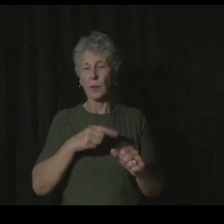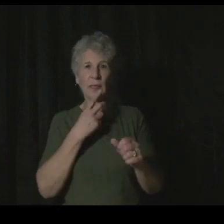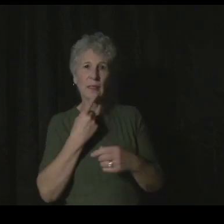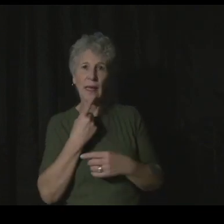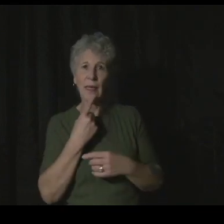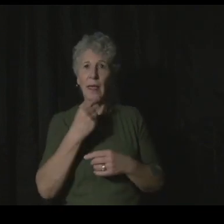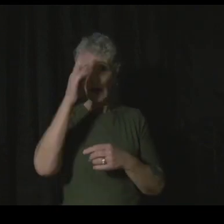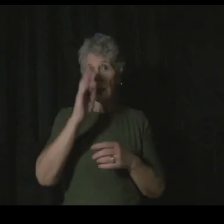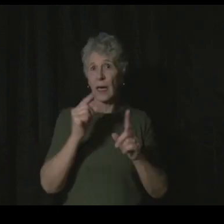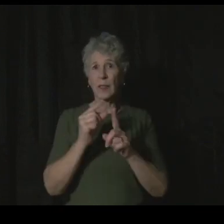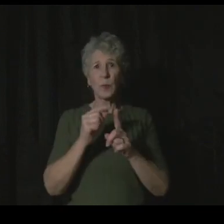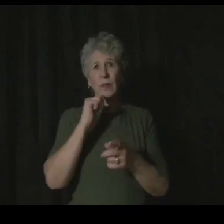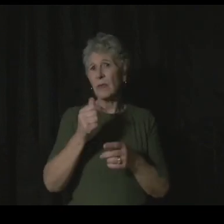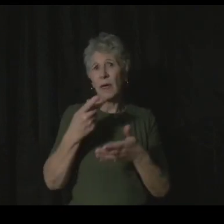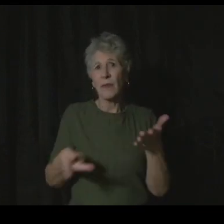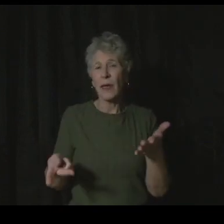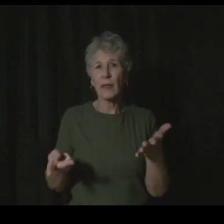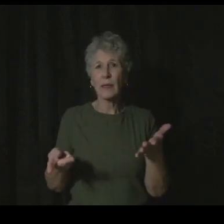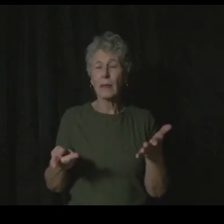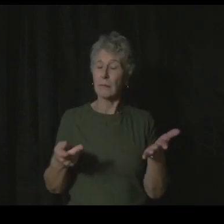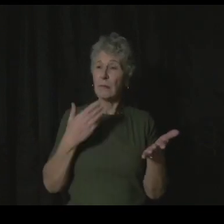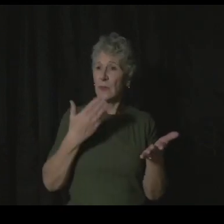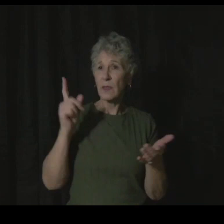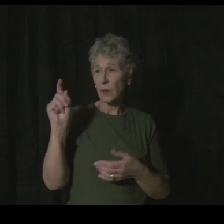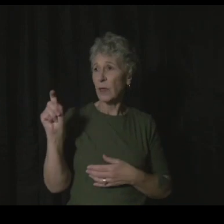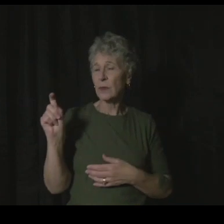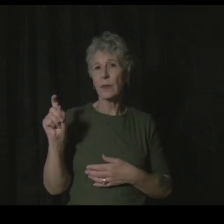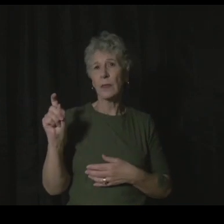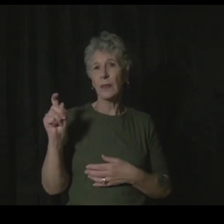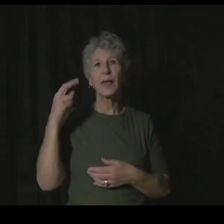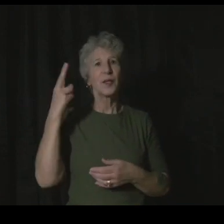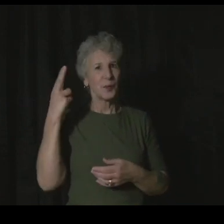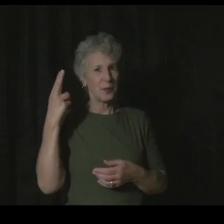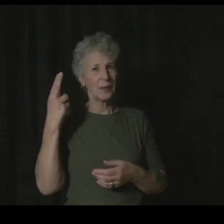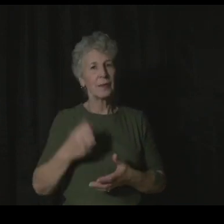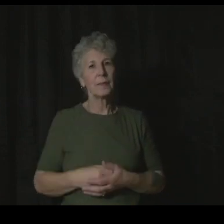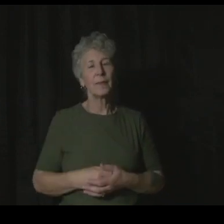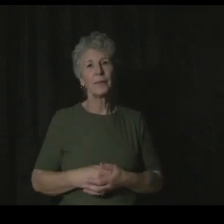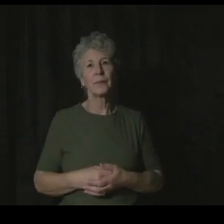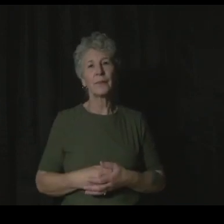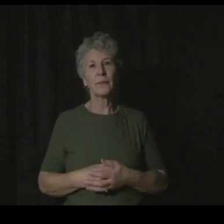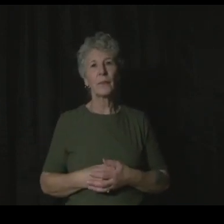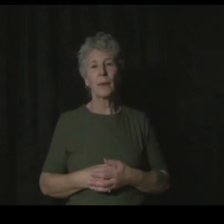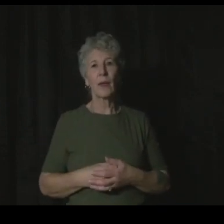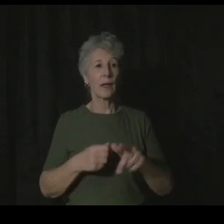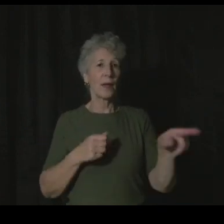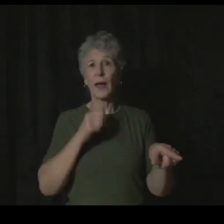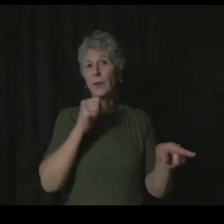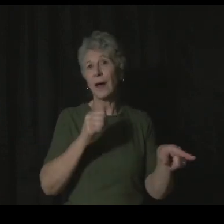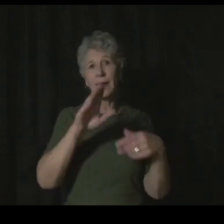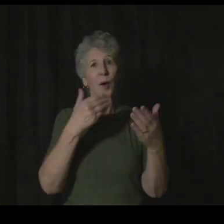God's word has not failed? It's a good question, isn't it? Well, the reason is because they are not